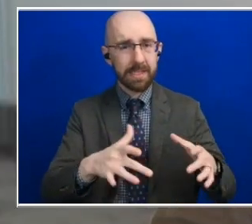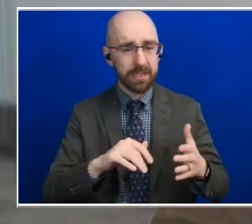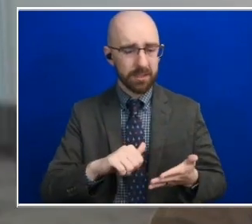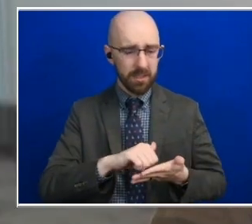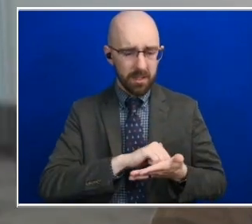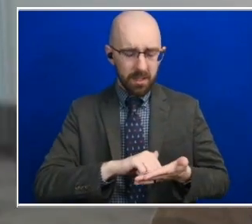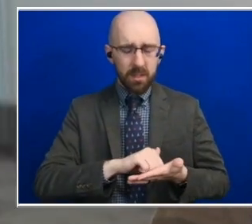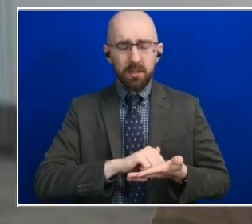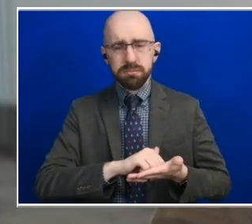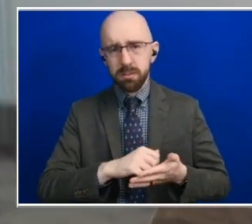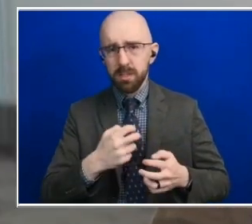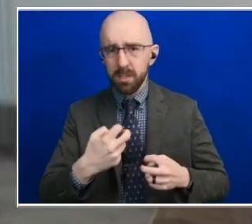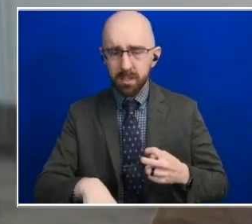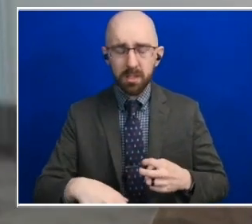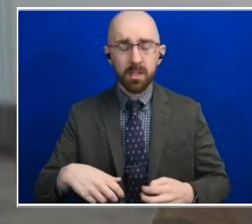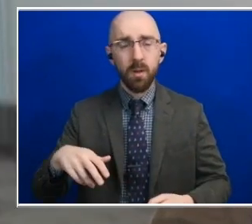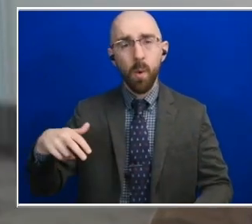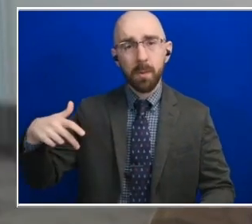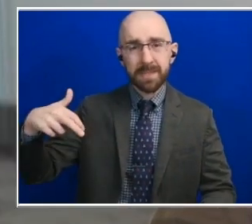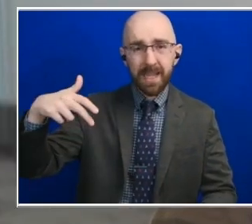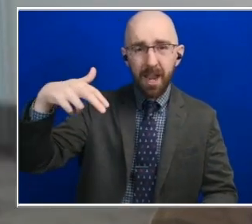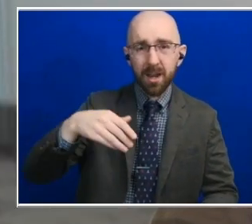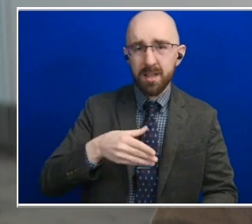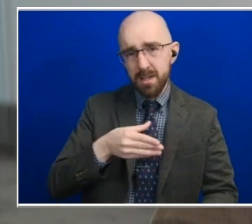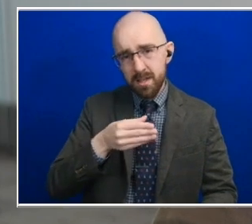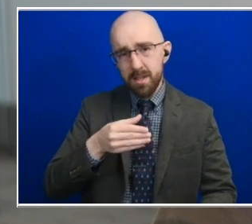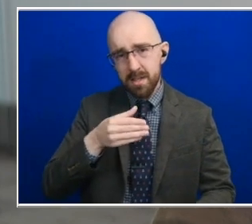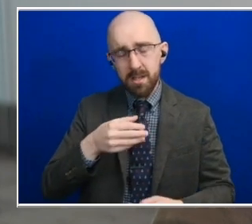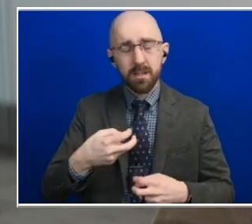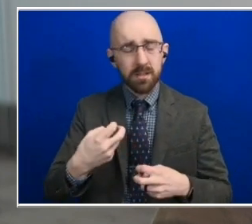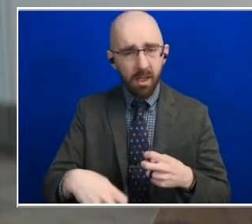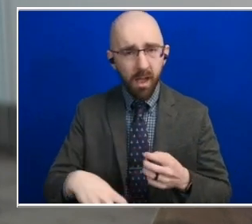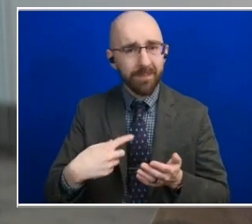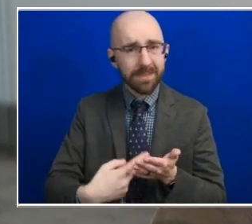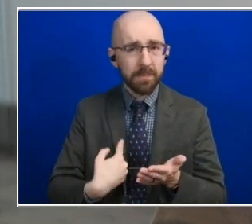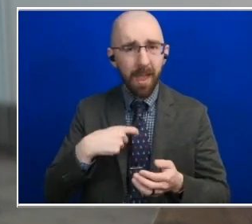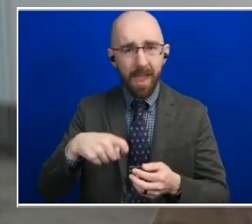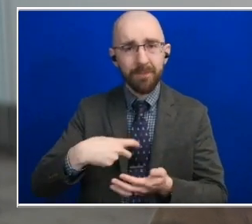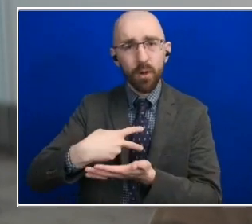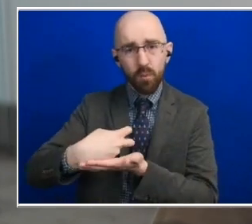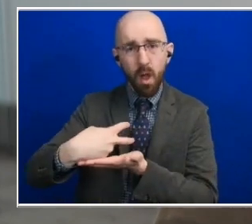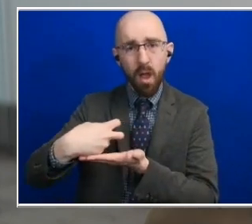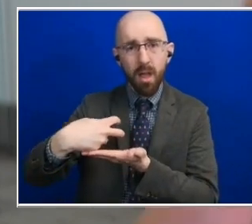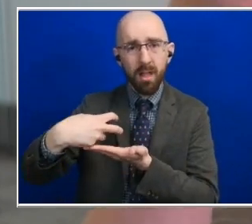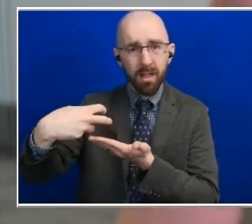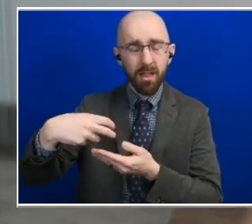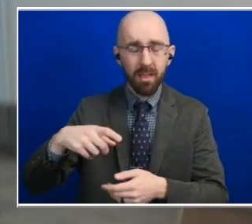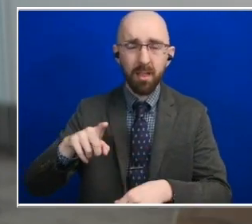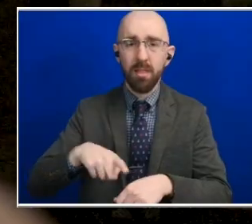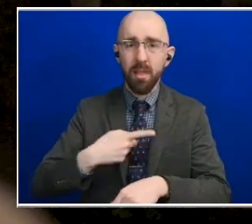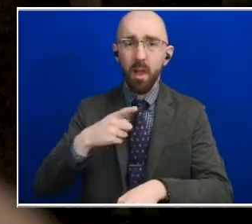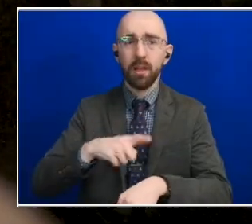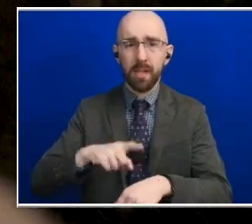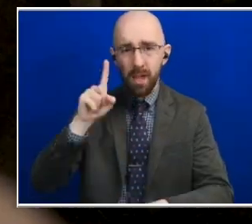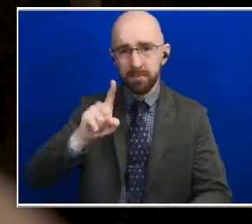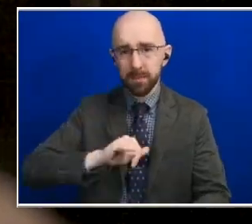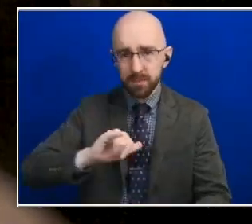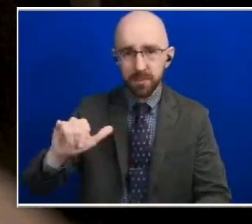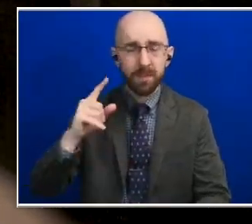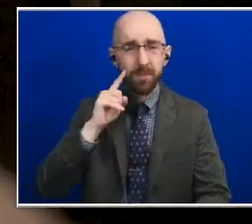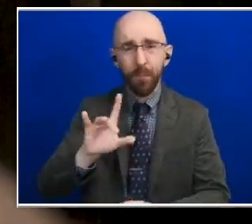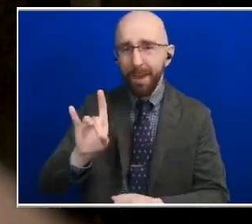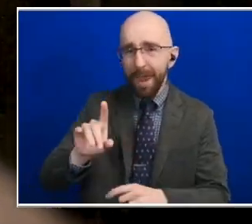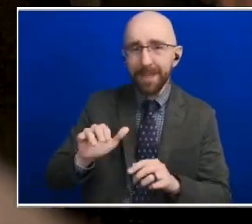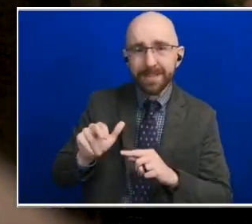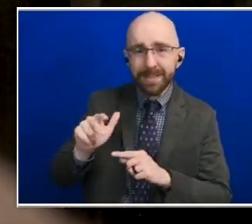Walking upstairs was very hard. I sometimes would have to crawl up, and it would take a long time just to do 8 stairs. For the first time since